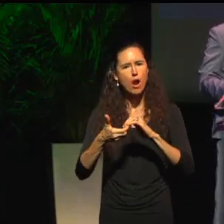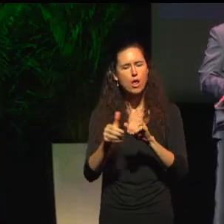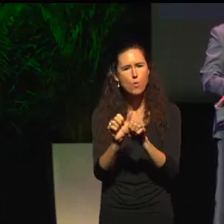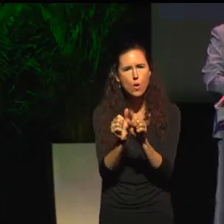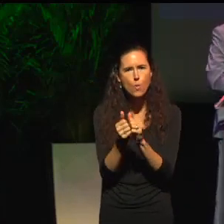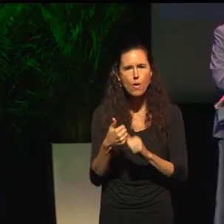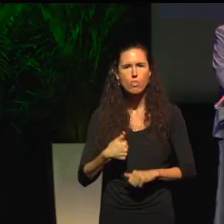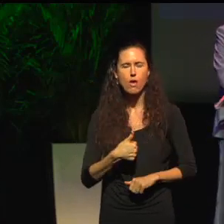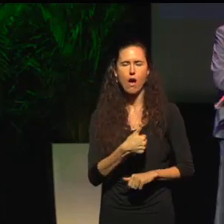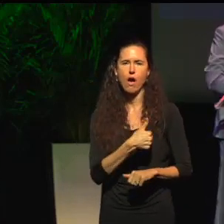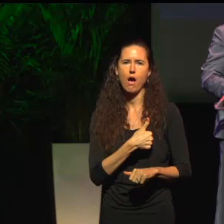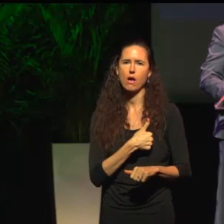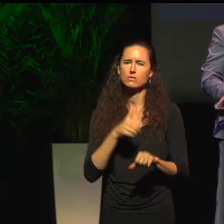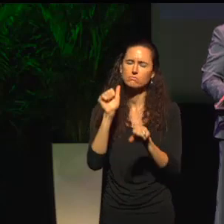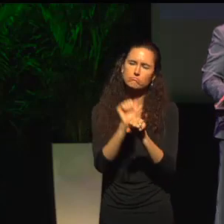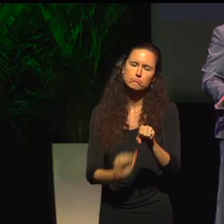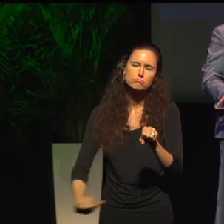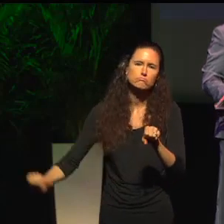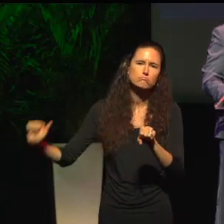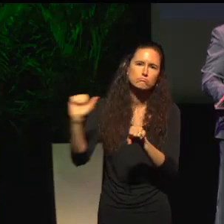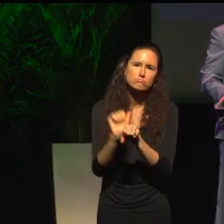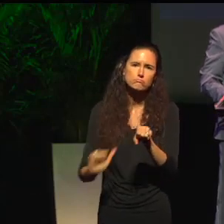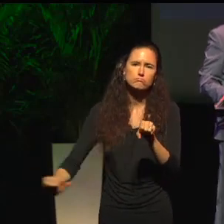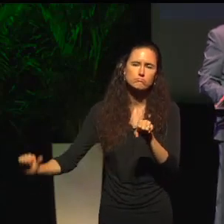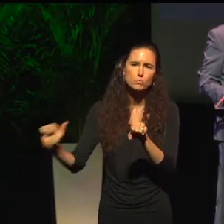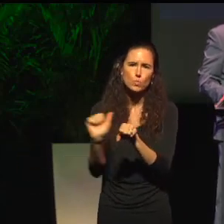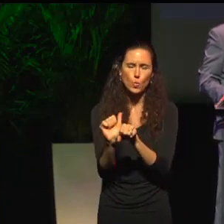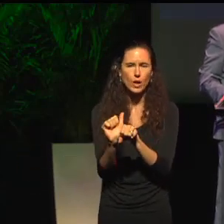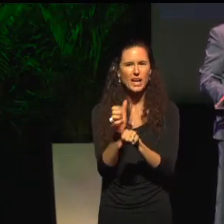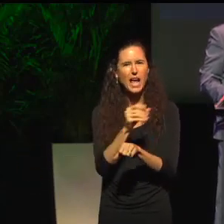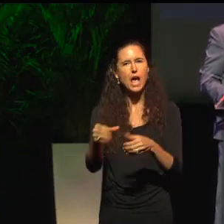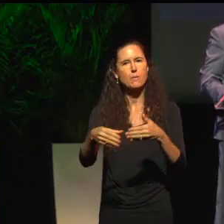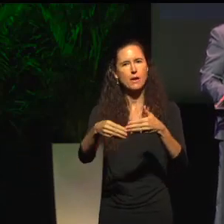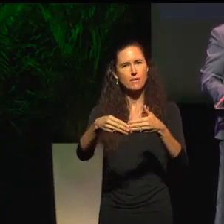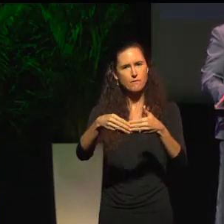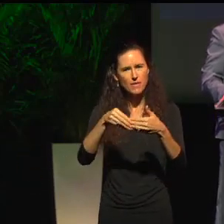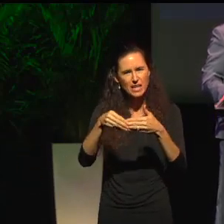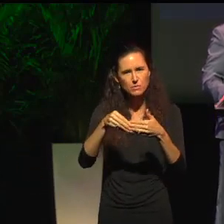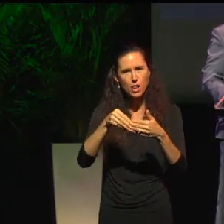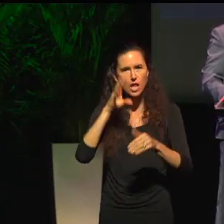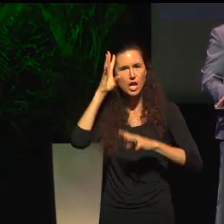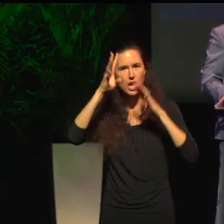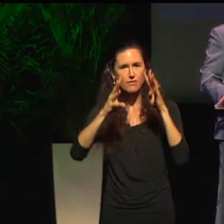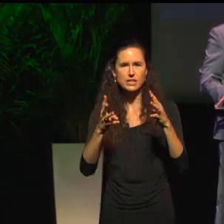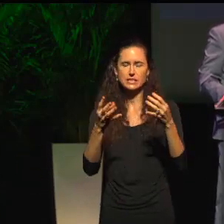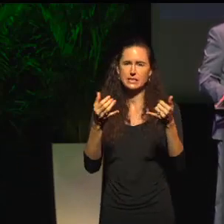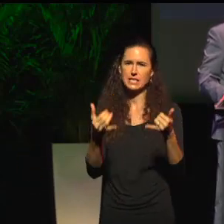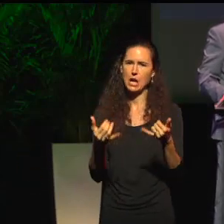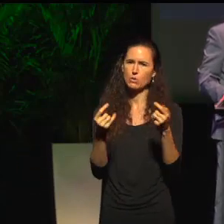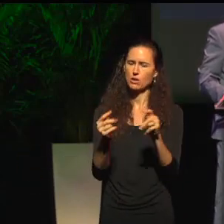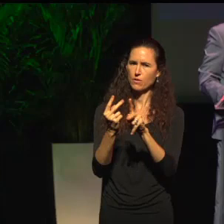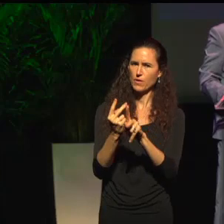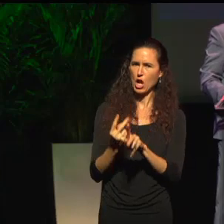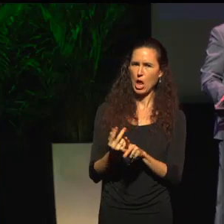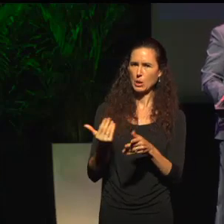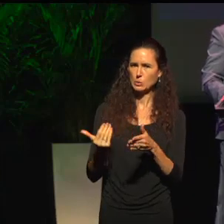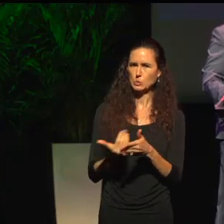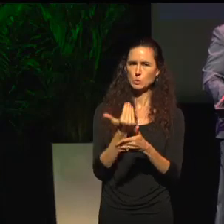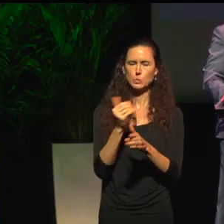for going above and beyond, and for being flexible and innovative as we've navigated these uncharted